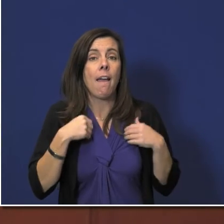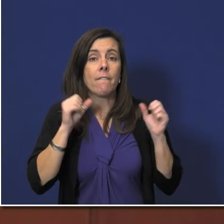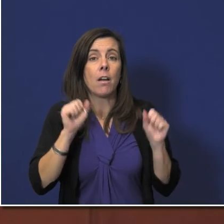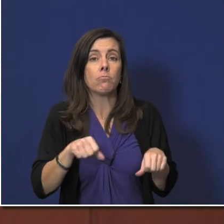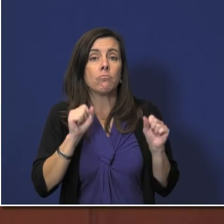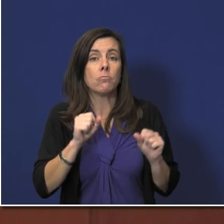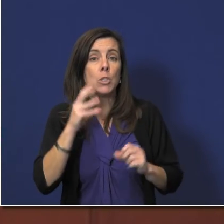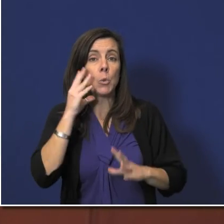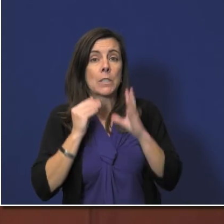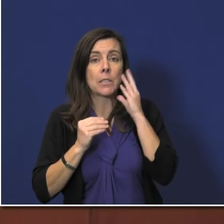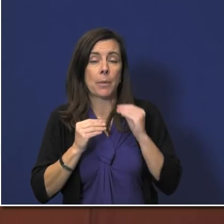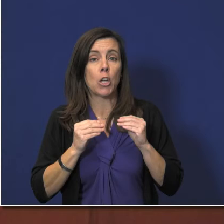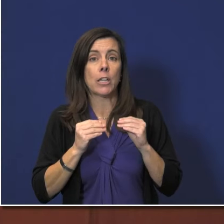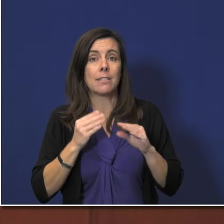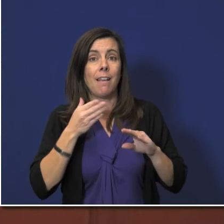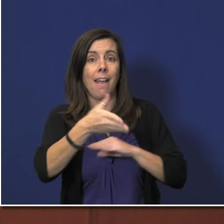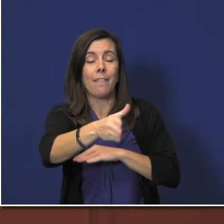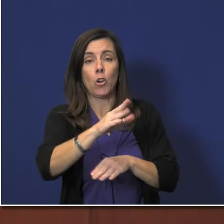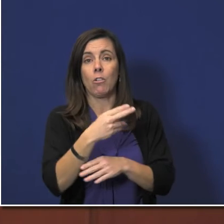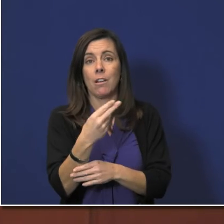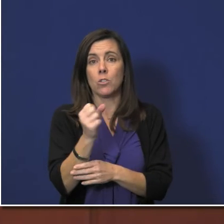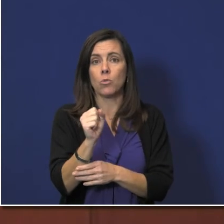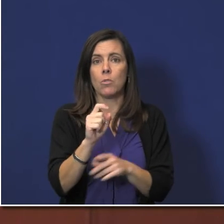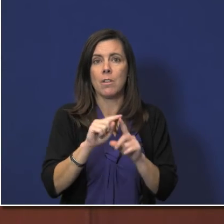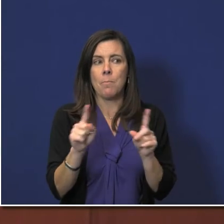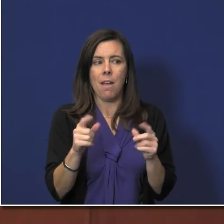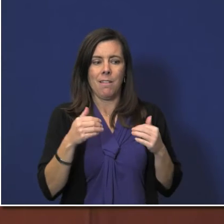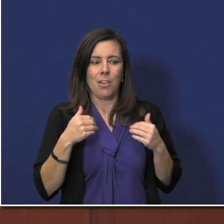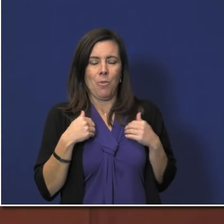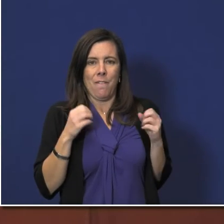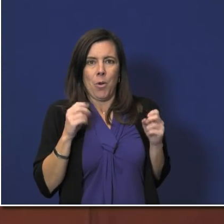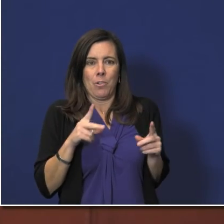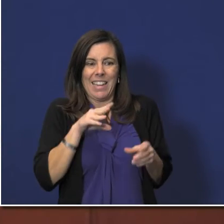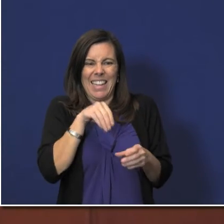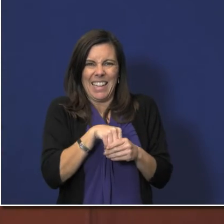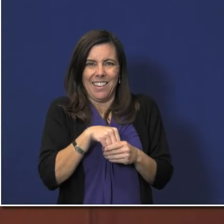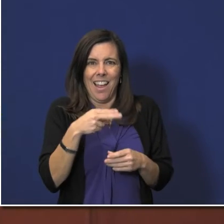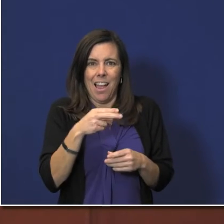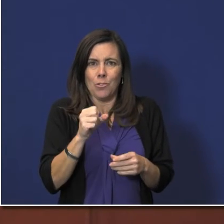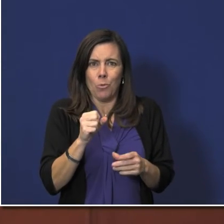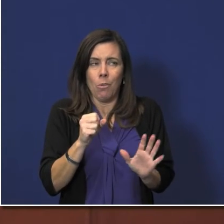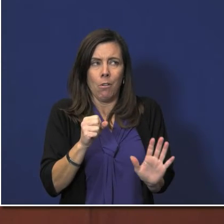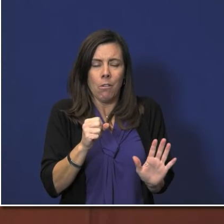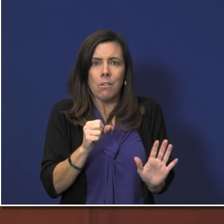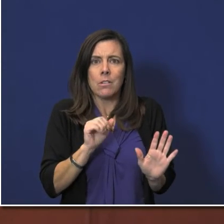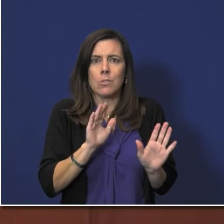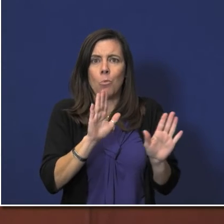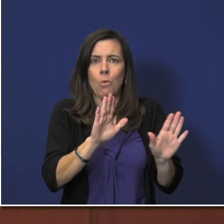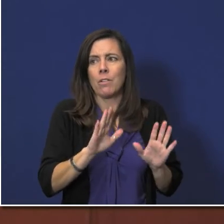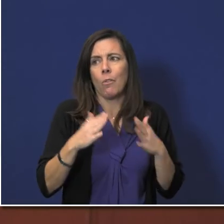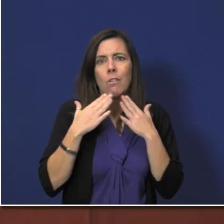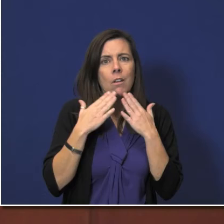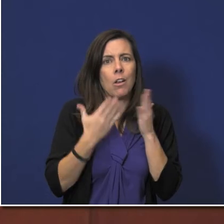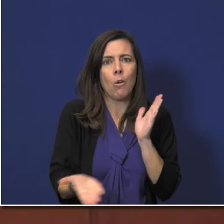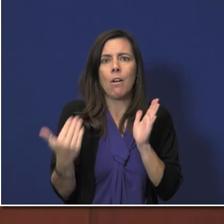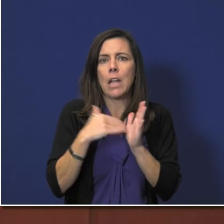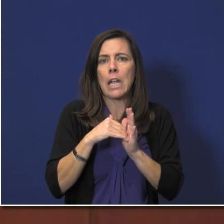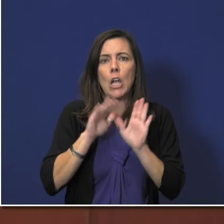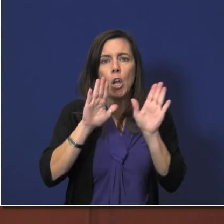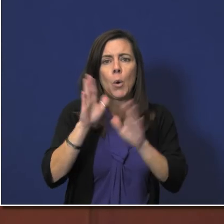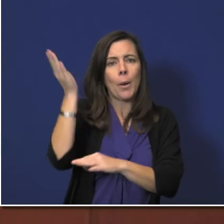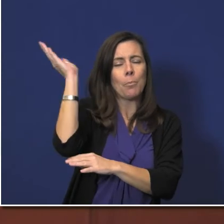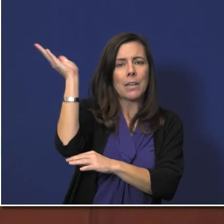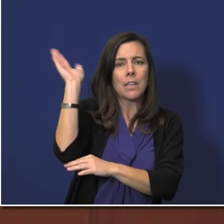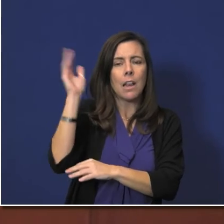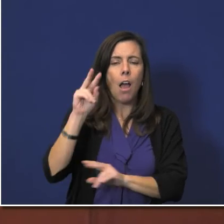school, and giving them this opportunity in their high school years is just wonderful. So thank you again. Great presentation. I